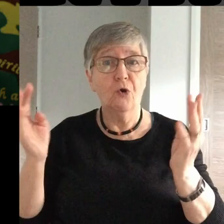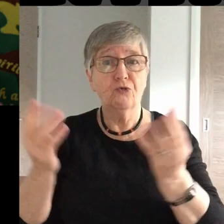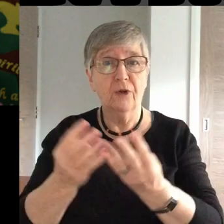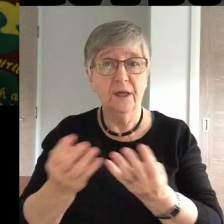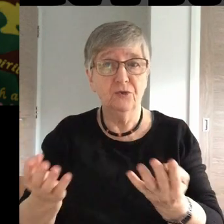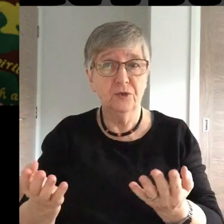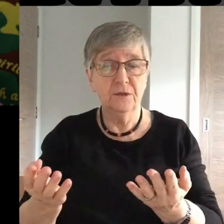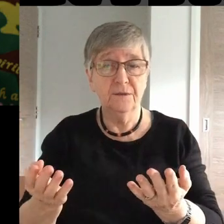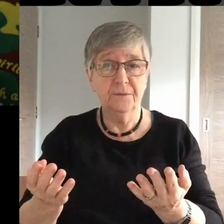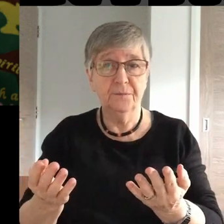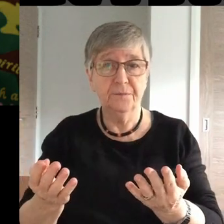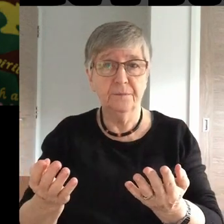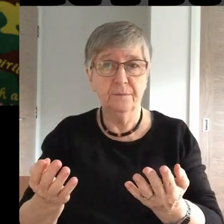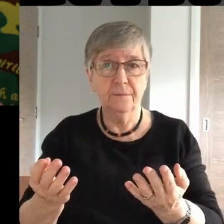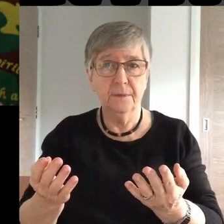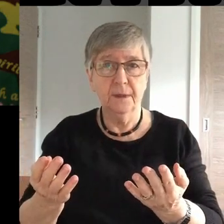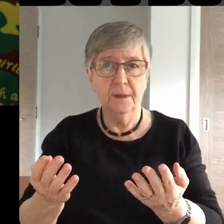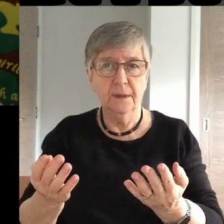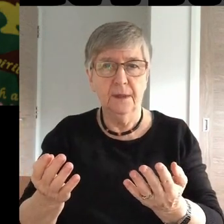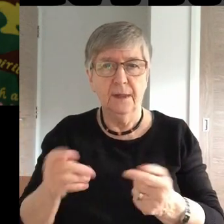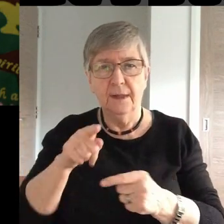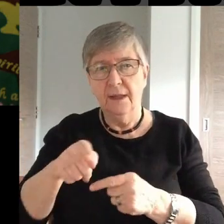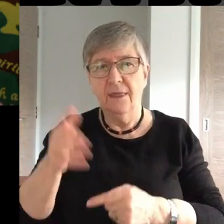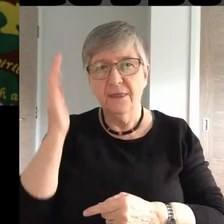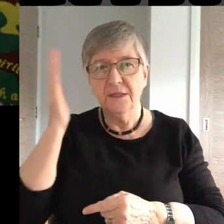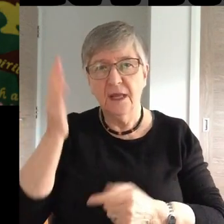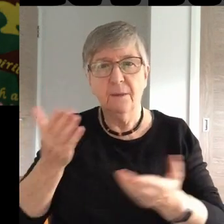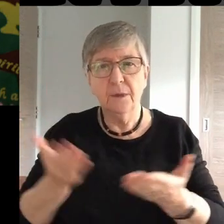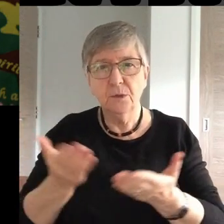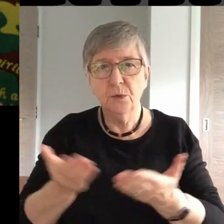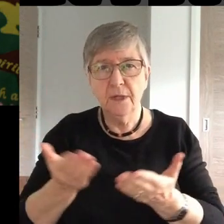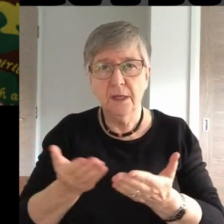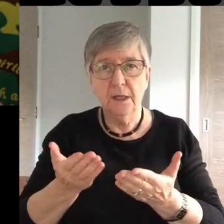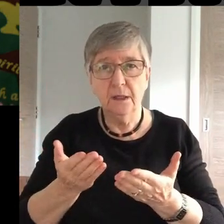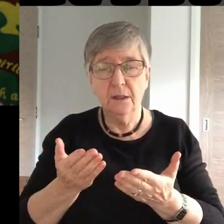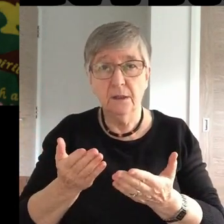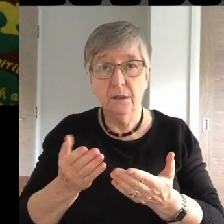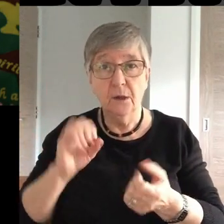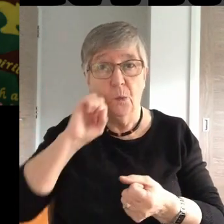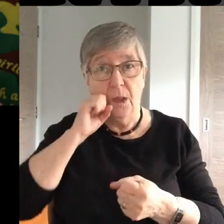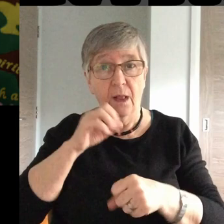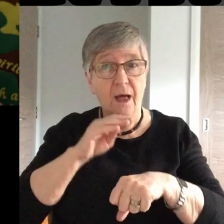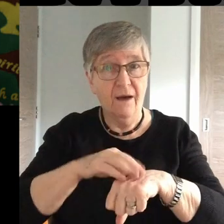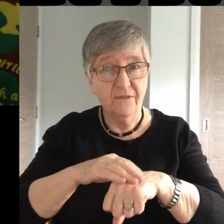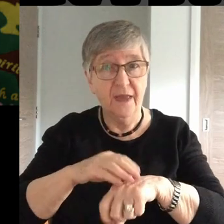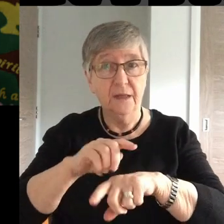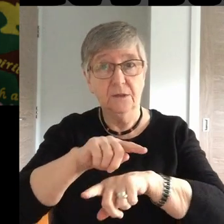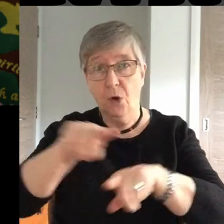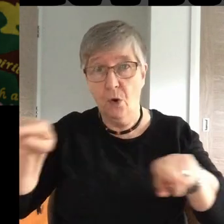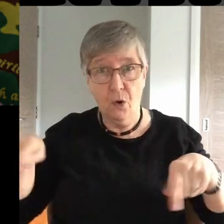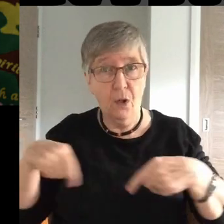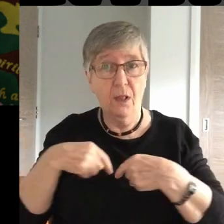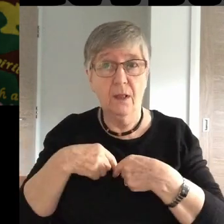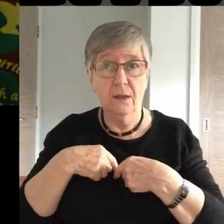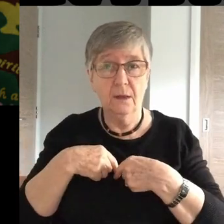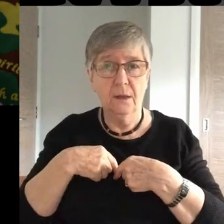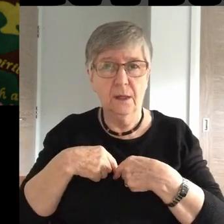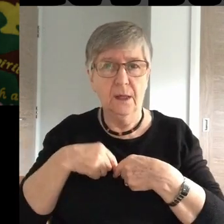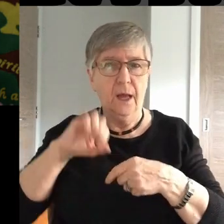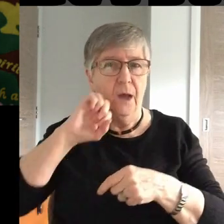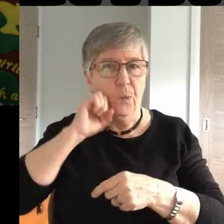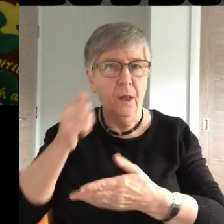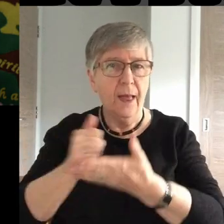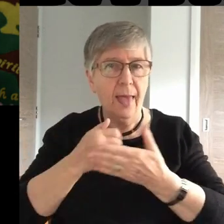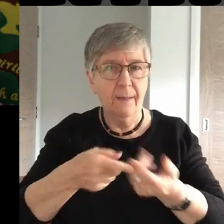congregation. And I say that the subject of this sermon today will affect all of us because I'm going to draw our